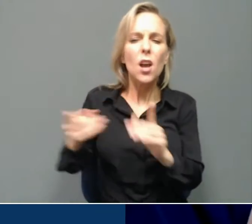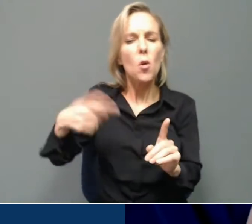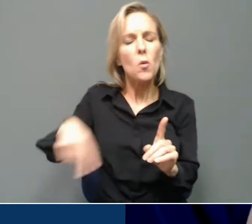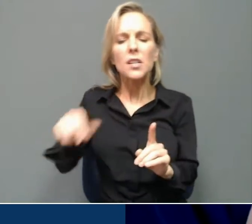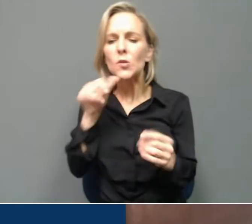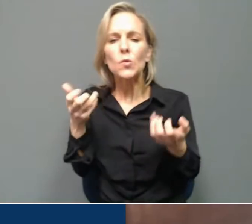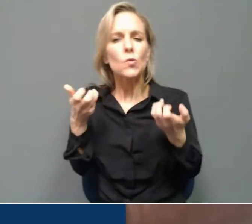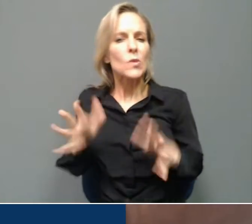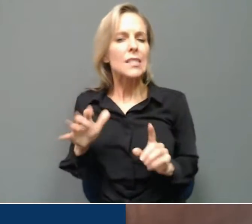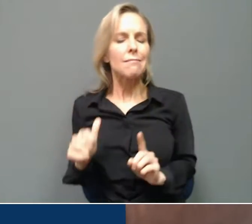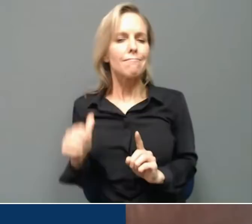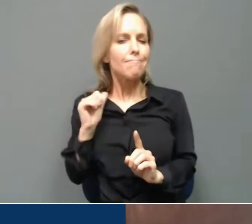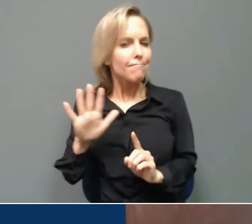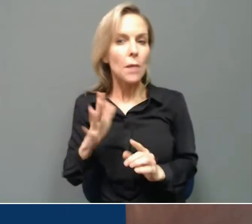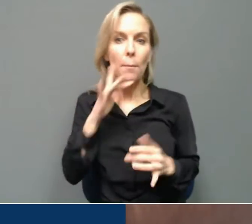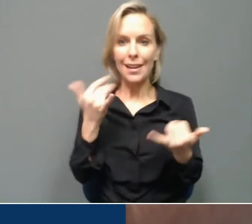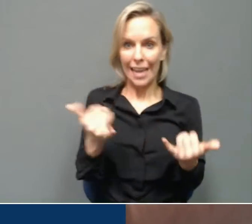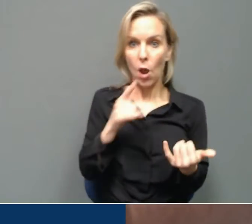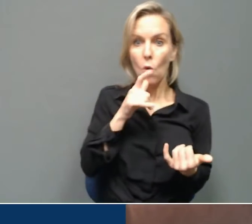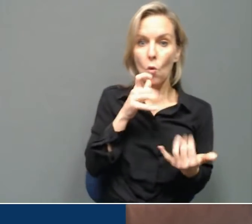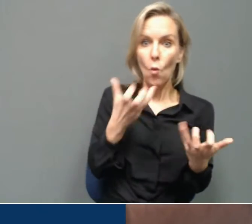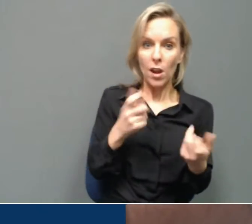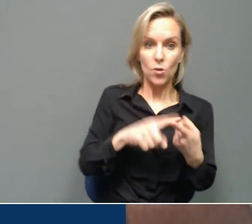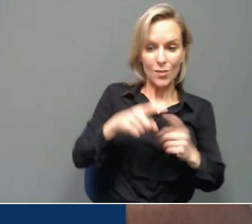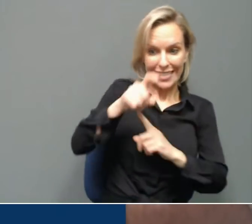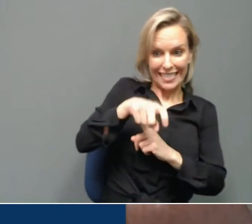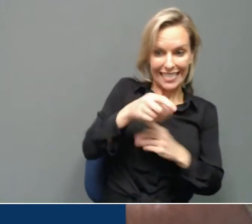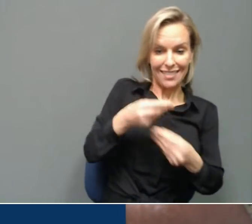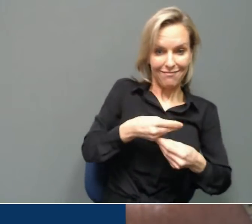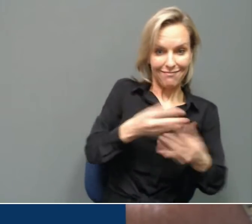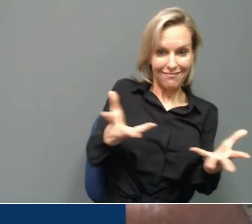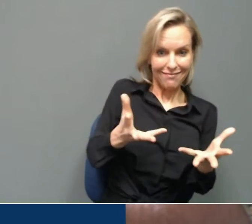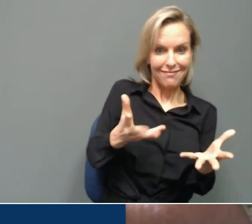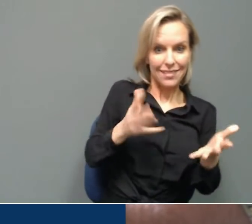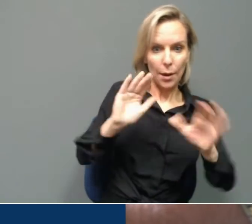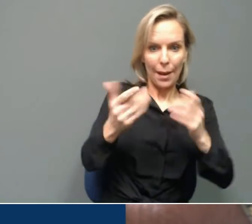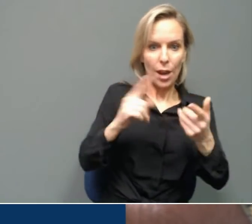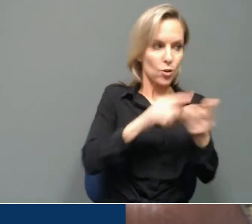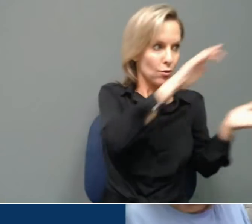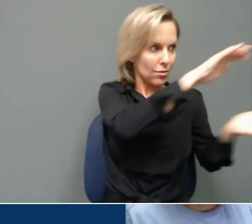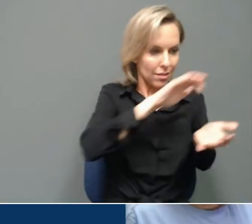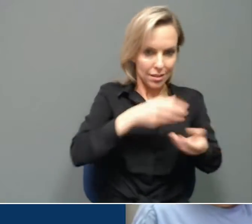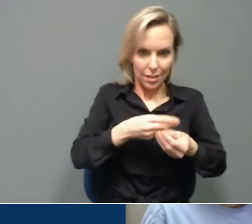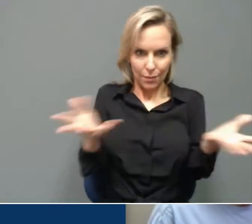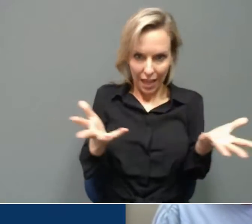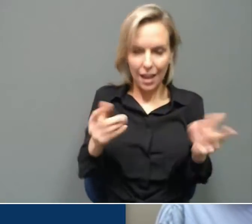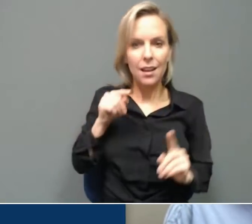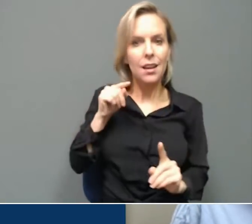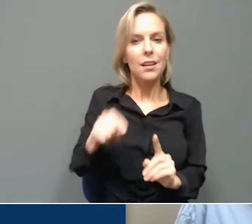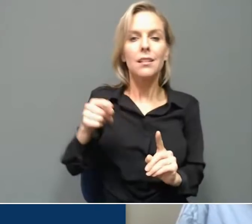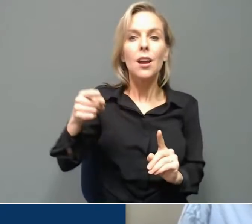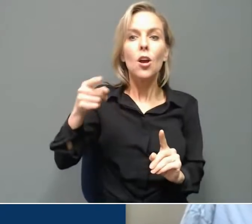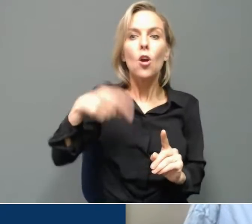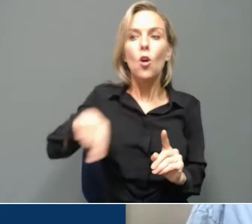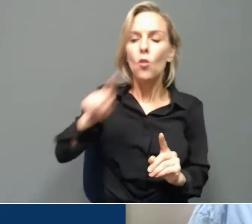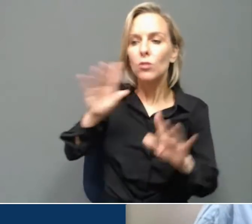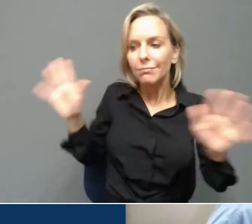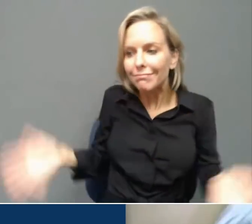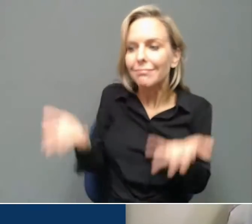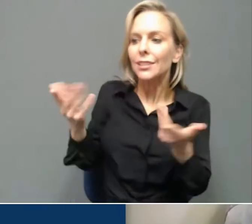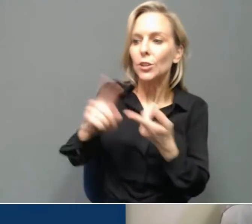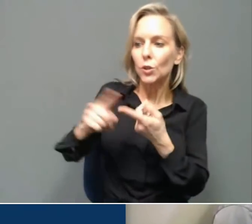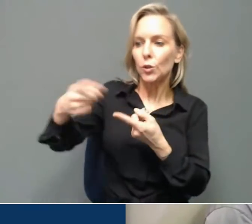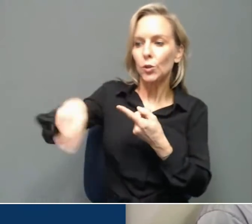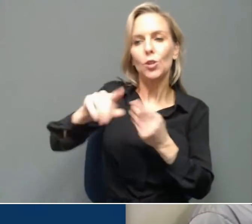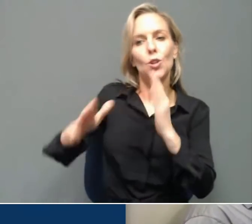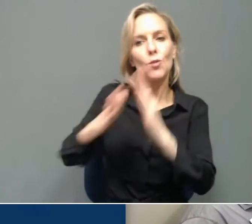the demand is much higher than the supply, but we're also ramping up our efforts on vaccine hesitancy and really starting to work with the community members and churches